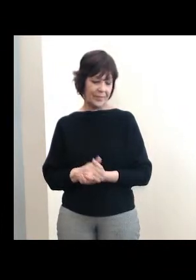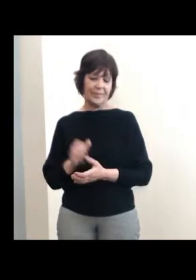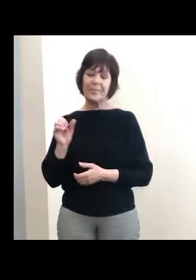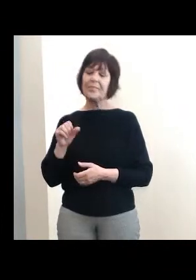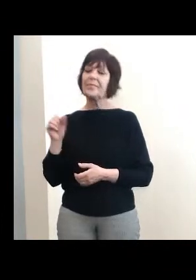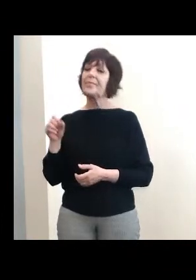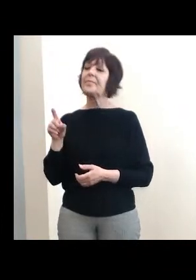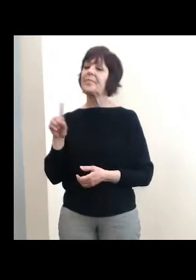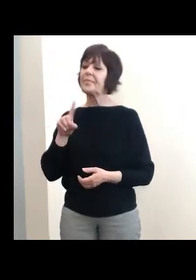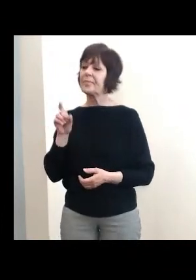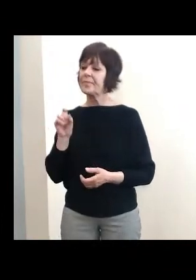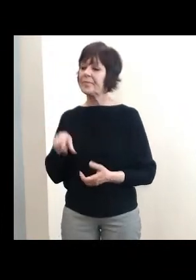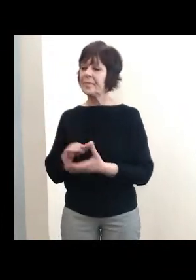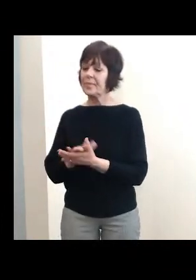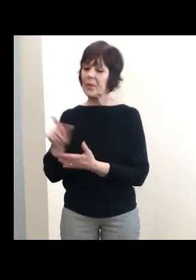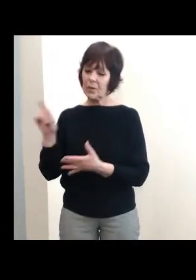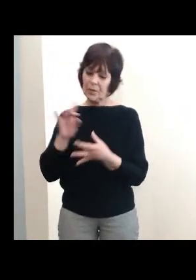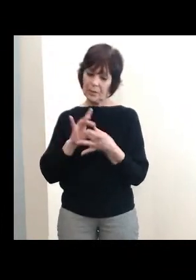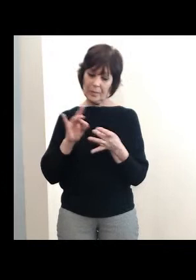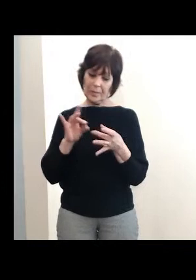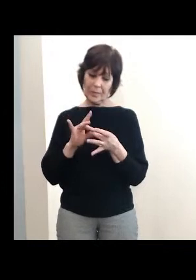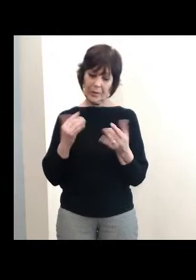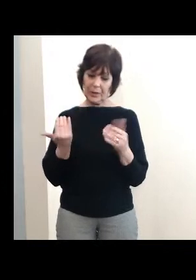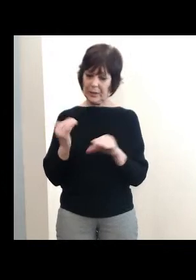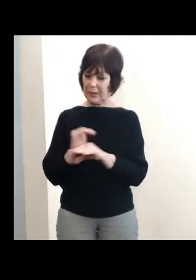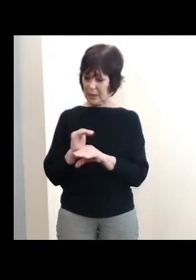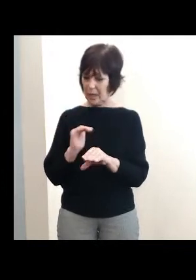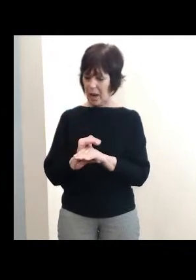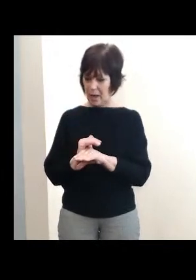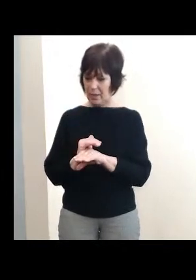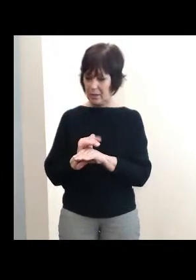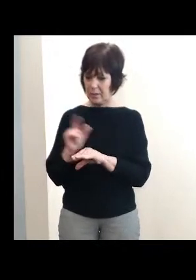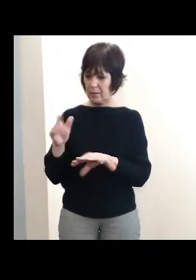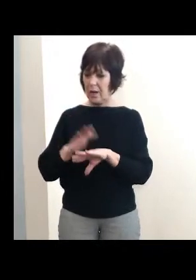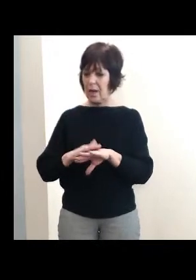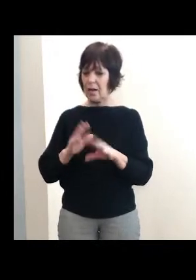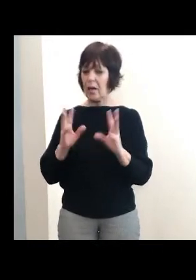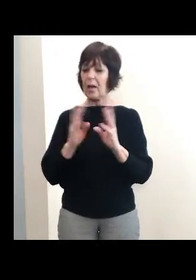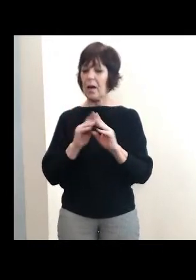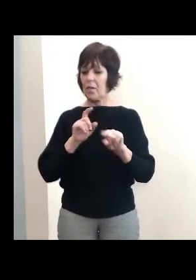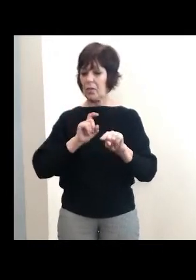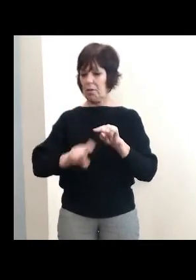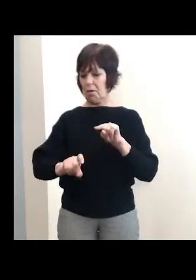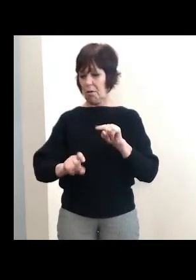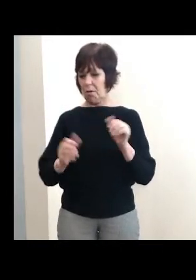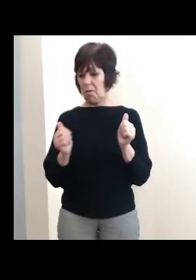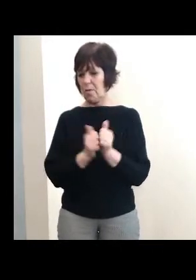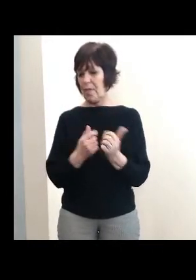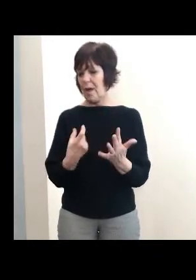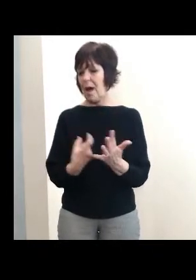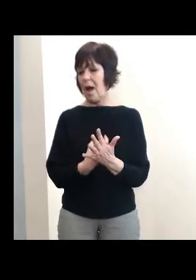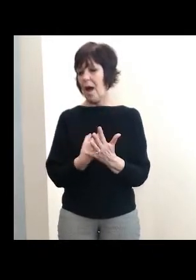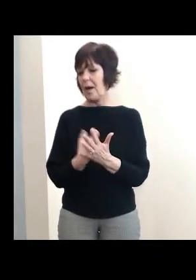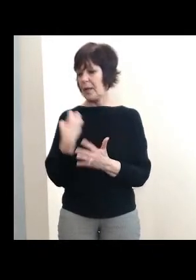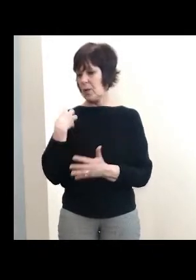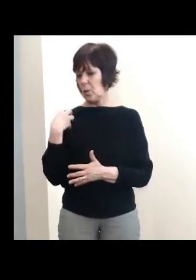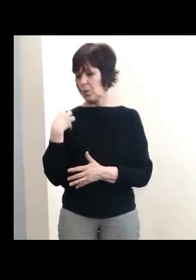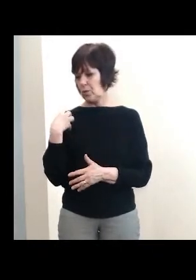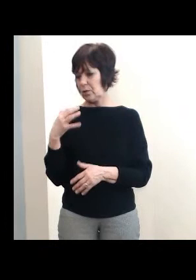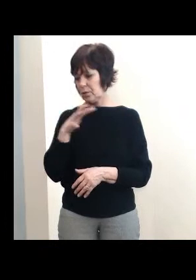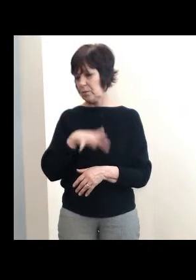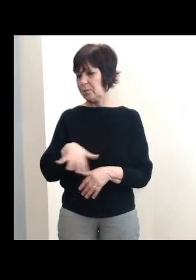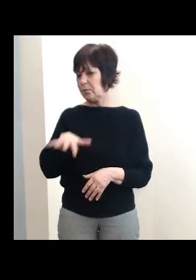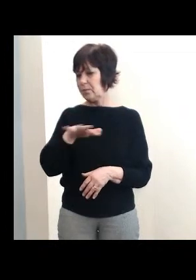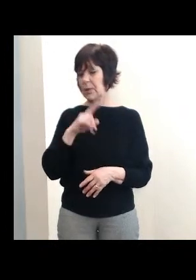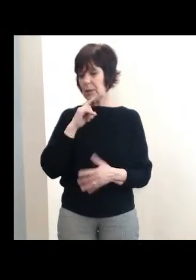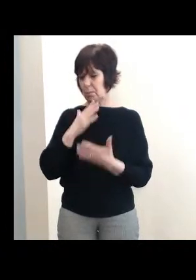Yeah, Mark, you had mentioned that tonight you're going to be on a conference call with hockey coaches around the area.